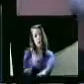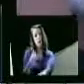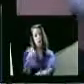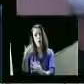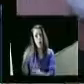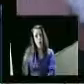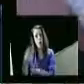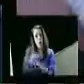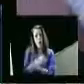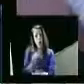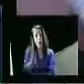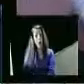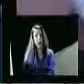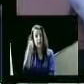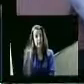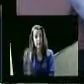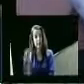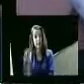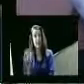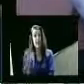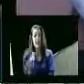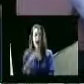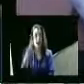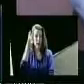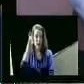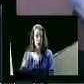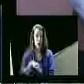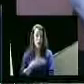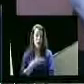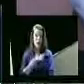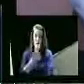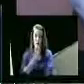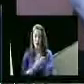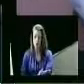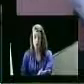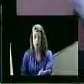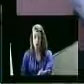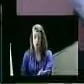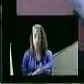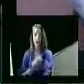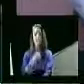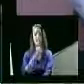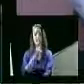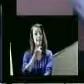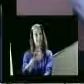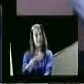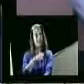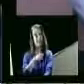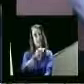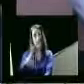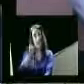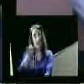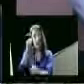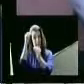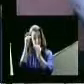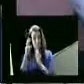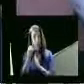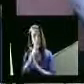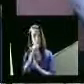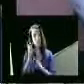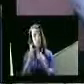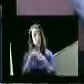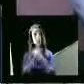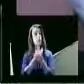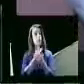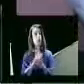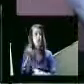it clicks? I realized my daughter had dyslexia, and I went to her teacher and a few others in our schools, and I was